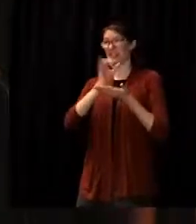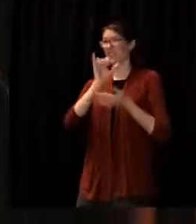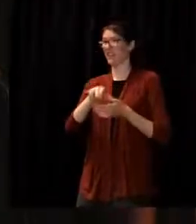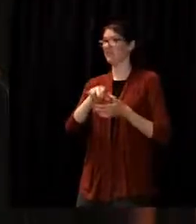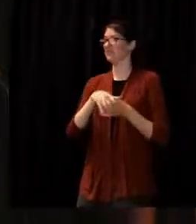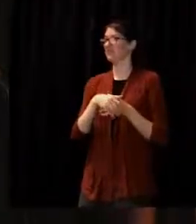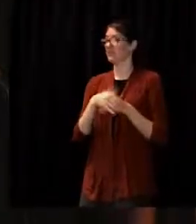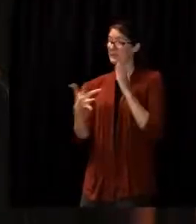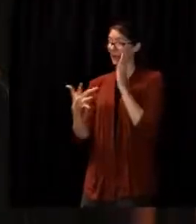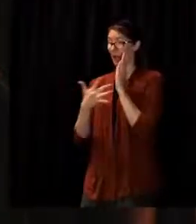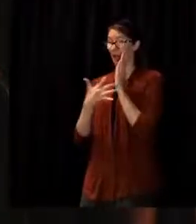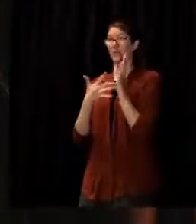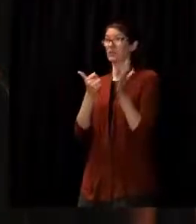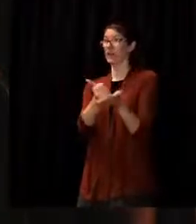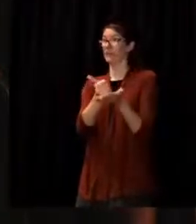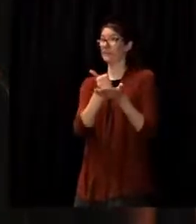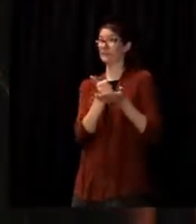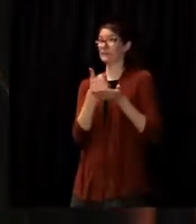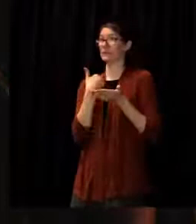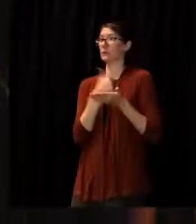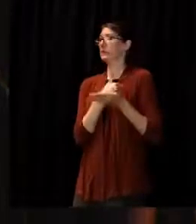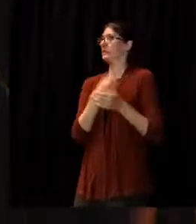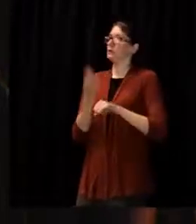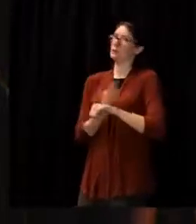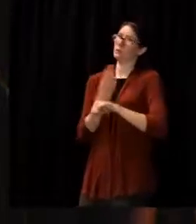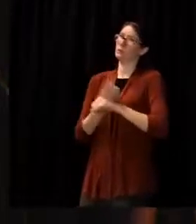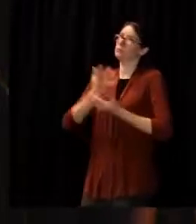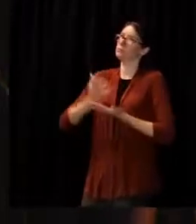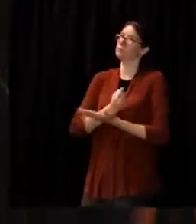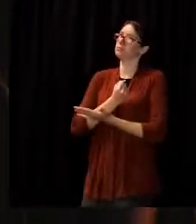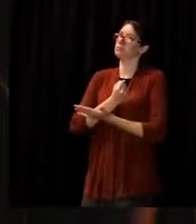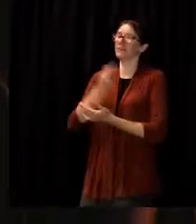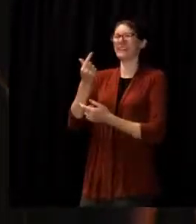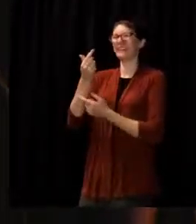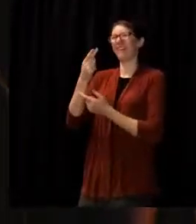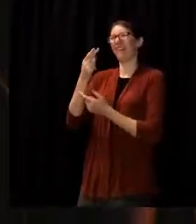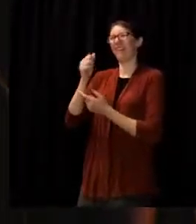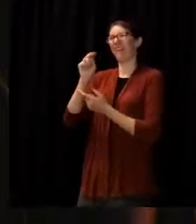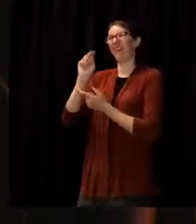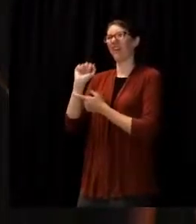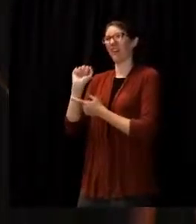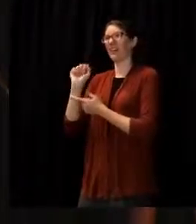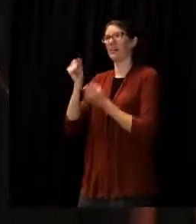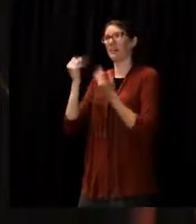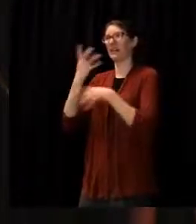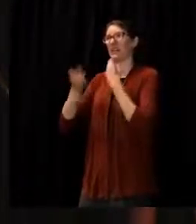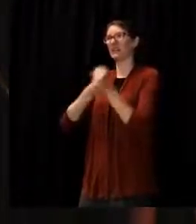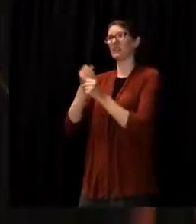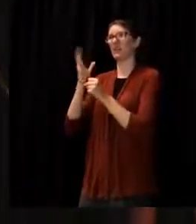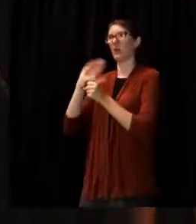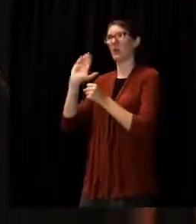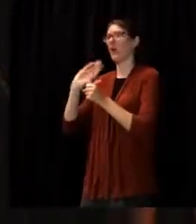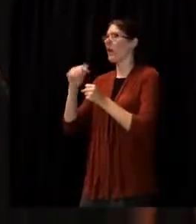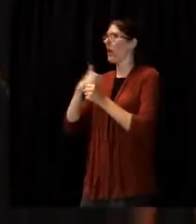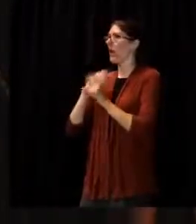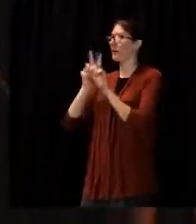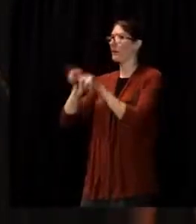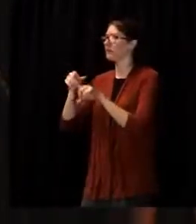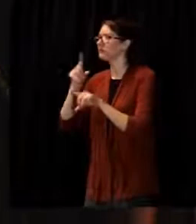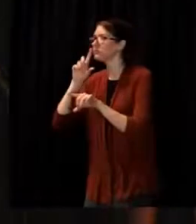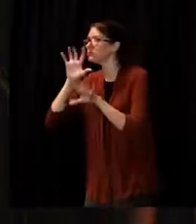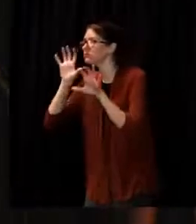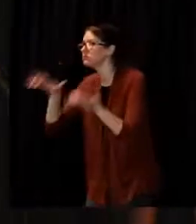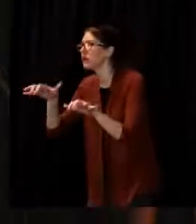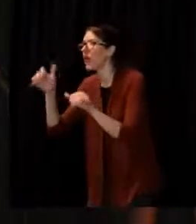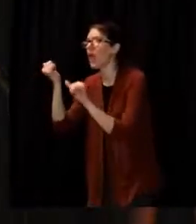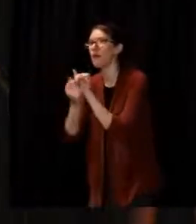got some technology that we can really leverage. When I went to Ghana several years back, I was floored. Everybody over there has a cell phone.